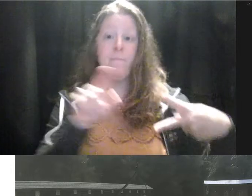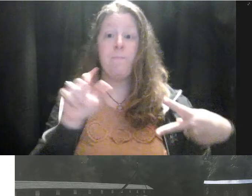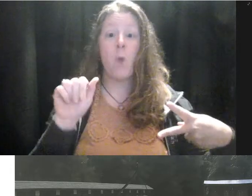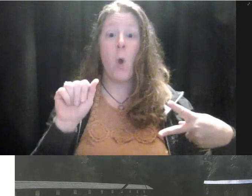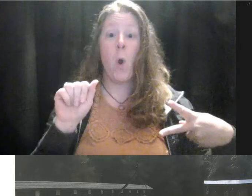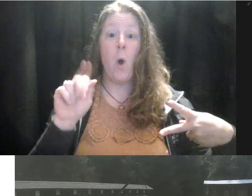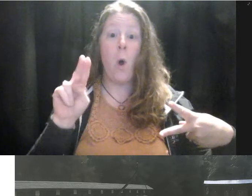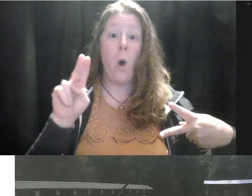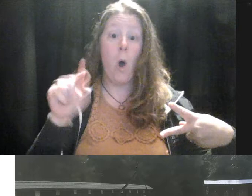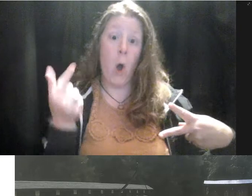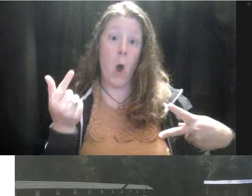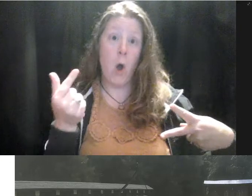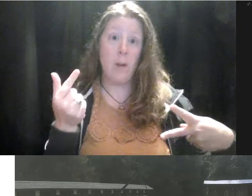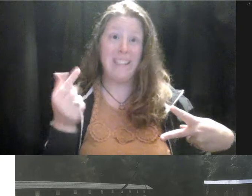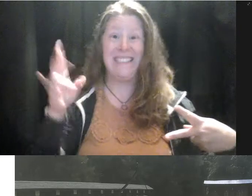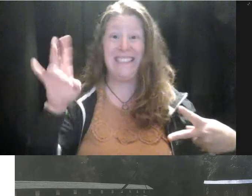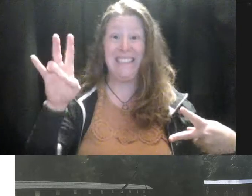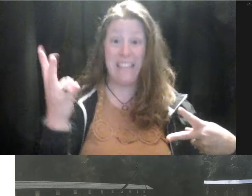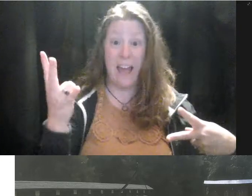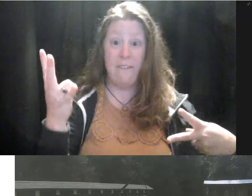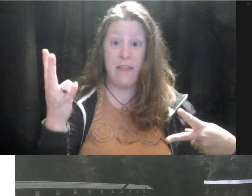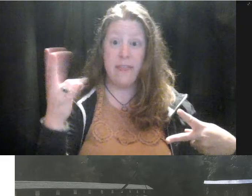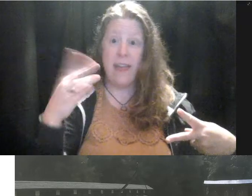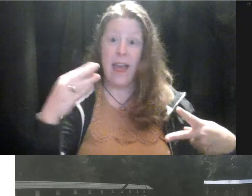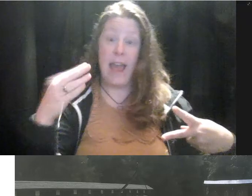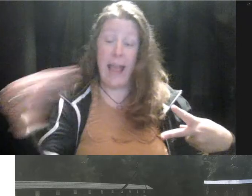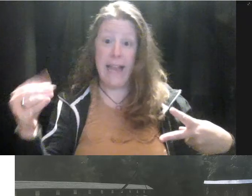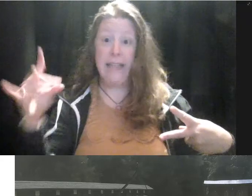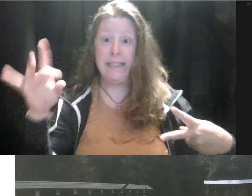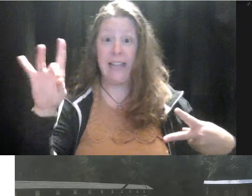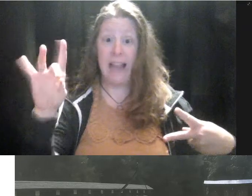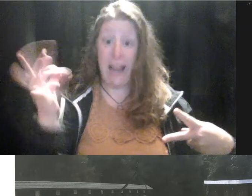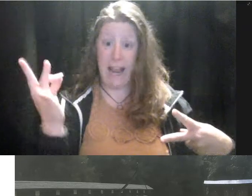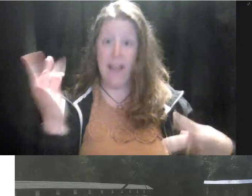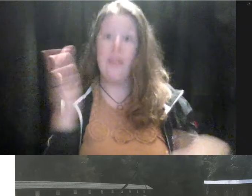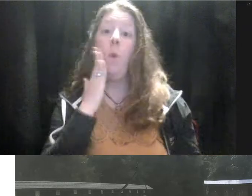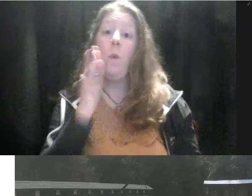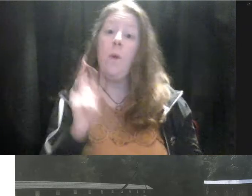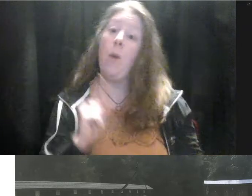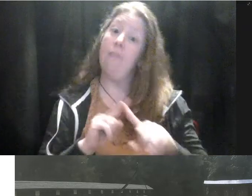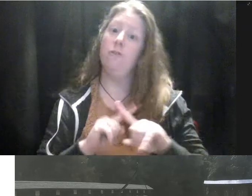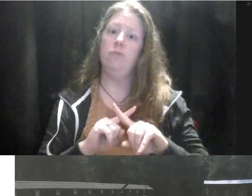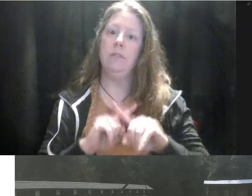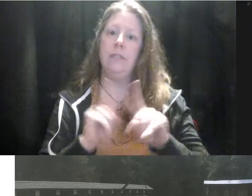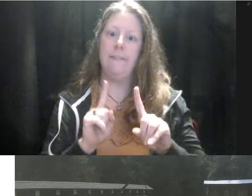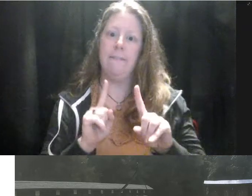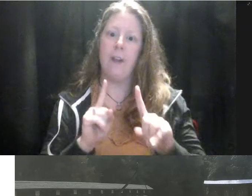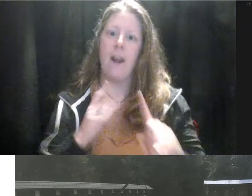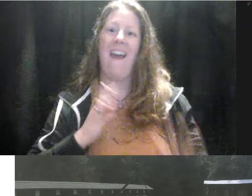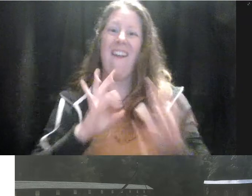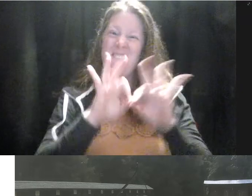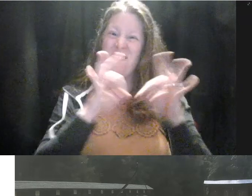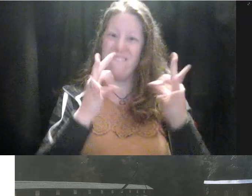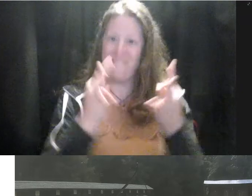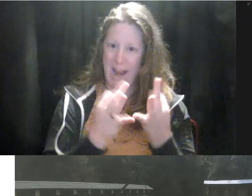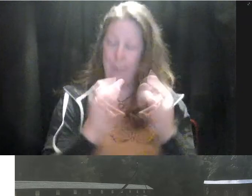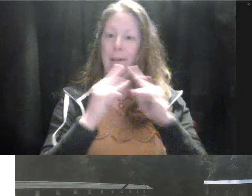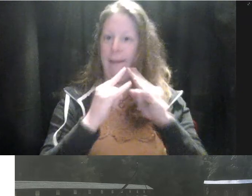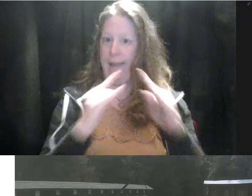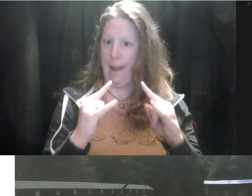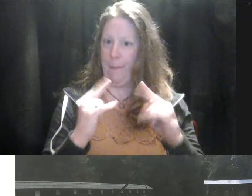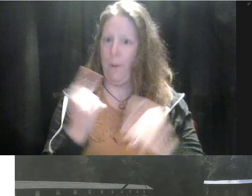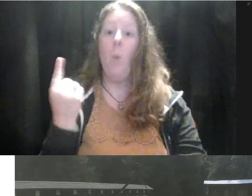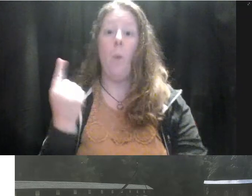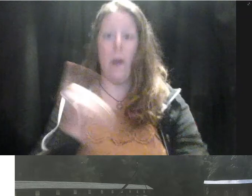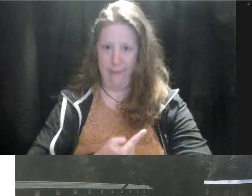You can come on August 7th and or 8th for a different type